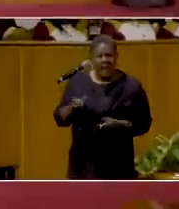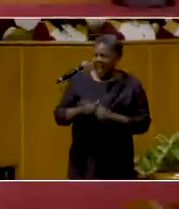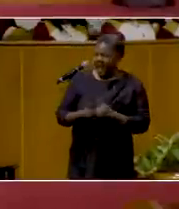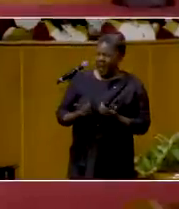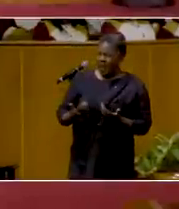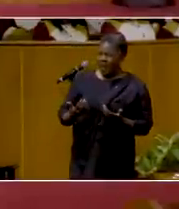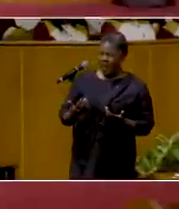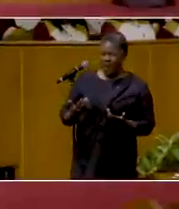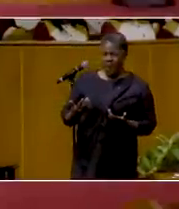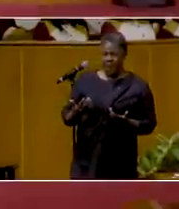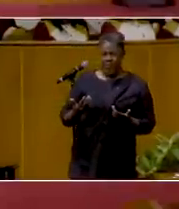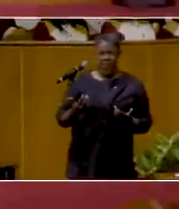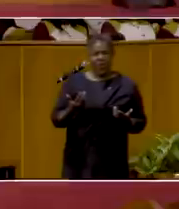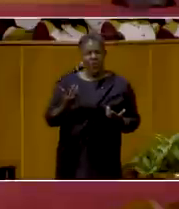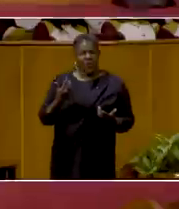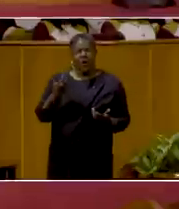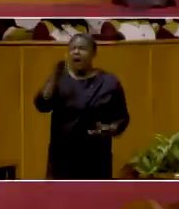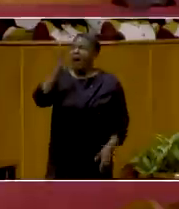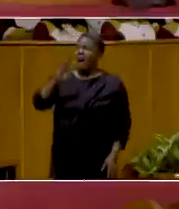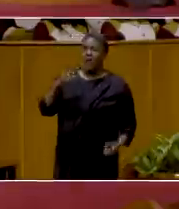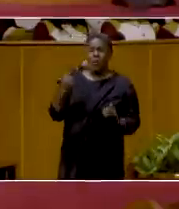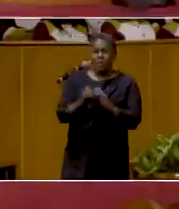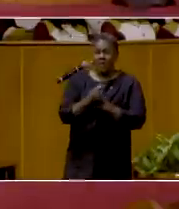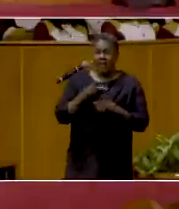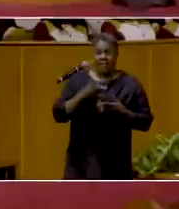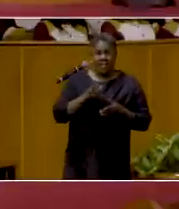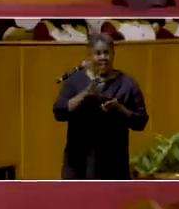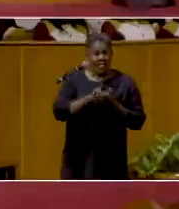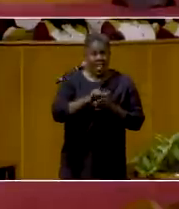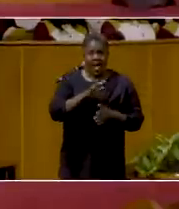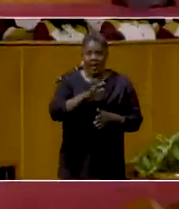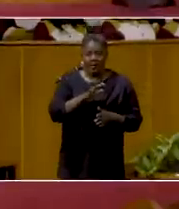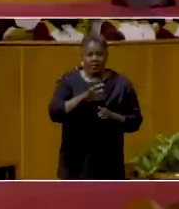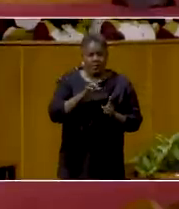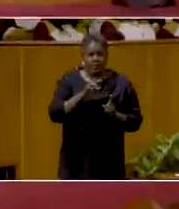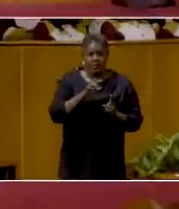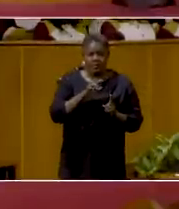How could a loving God let that be my diagnosis?